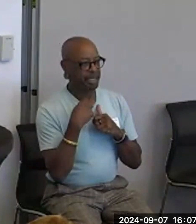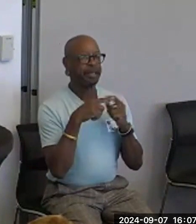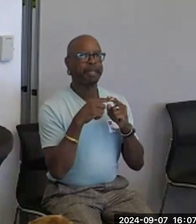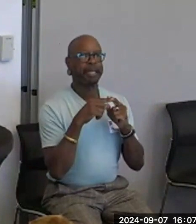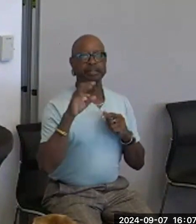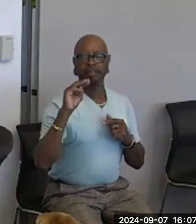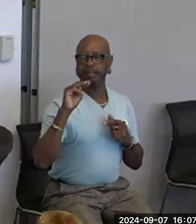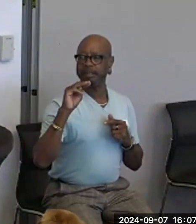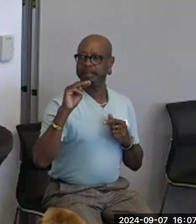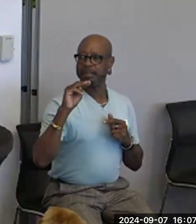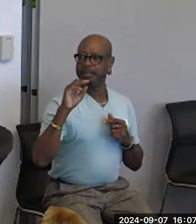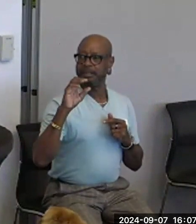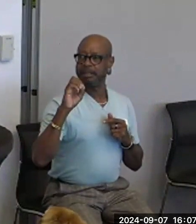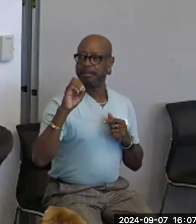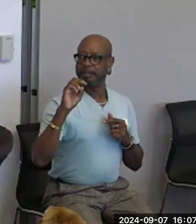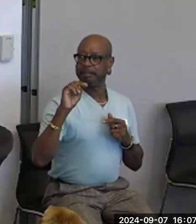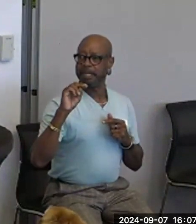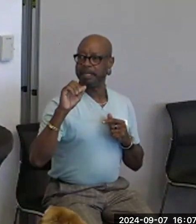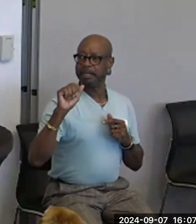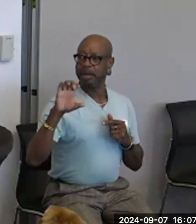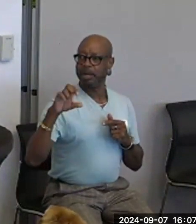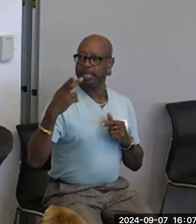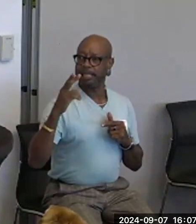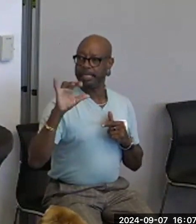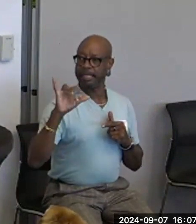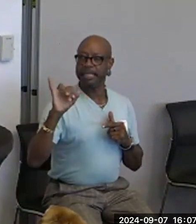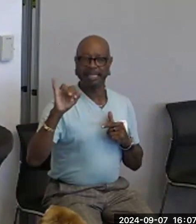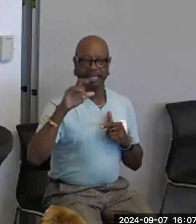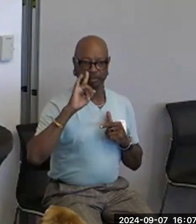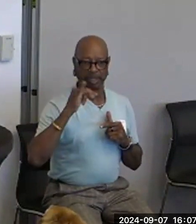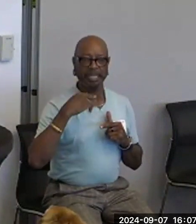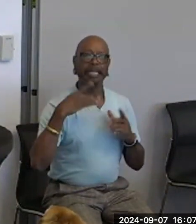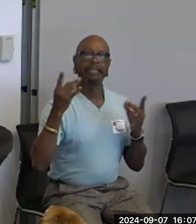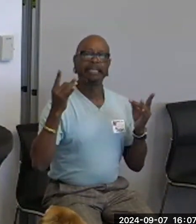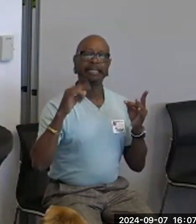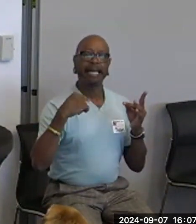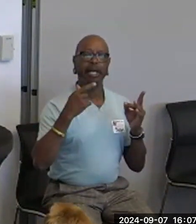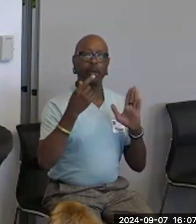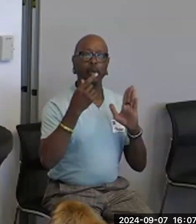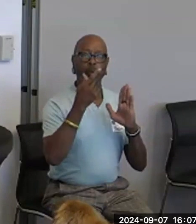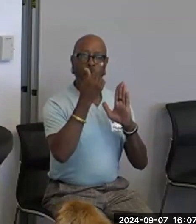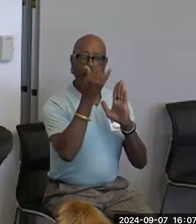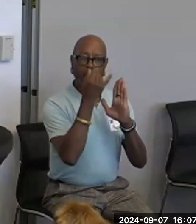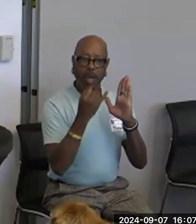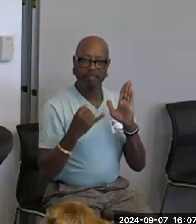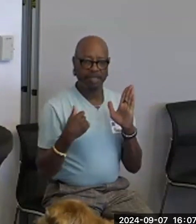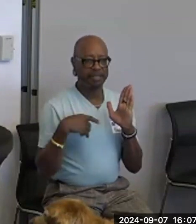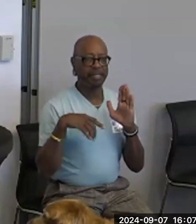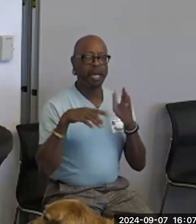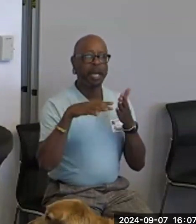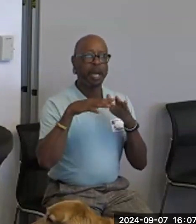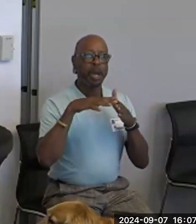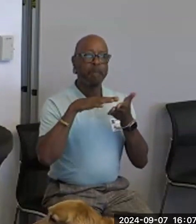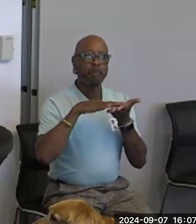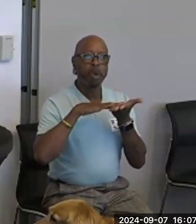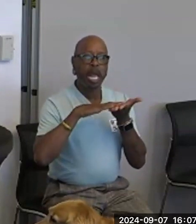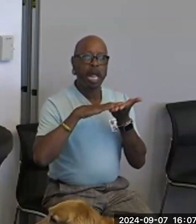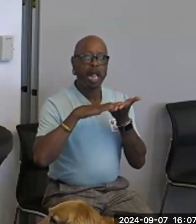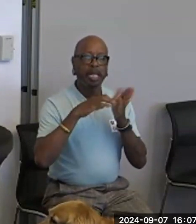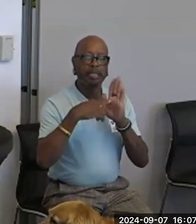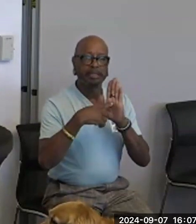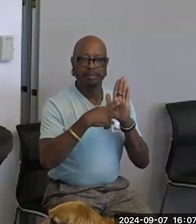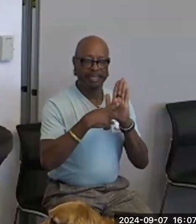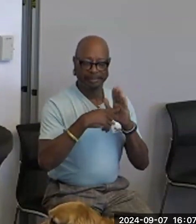Monarch, which is a refreshable tactile graphics and Braille display.